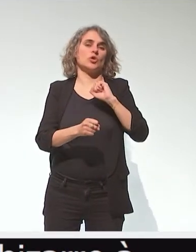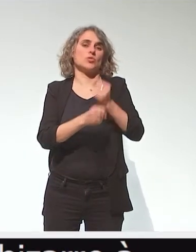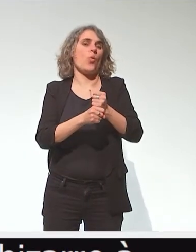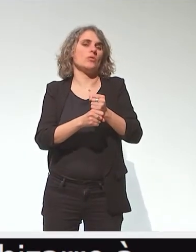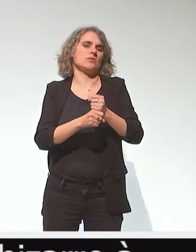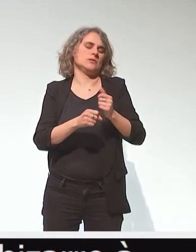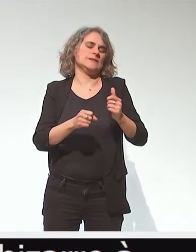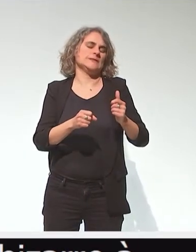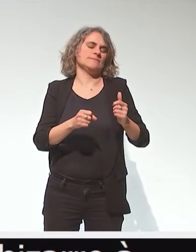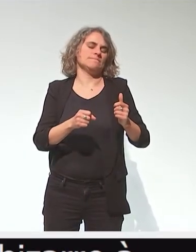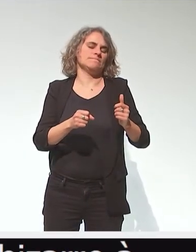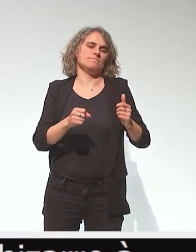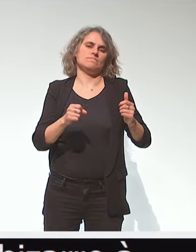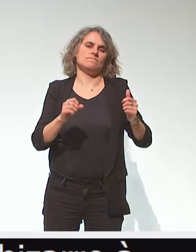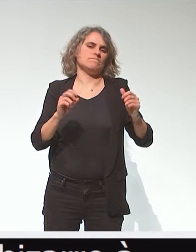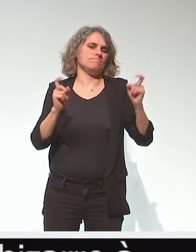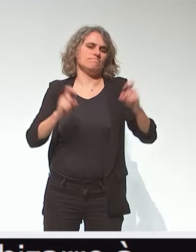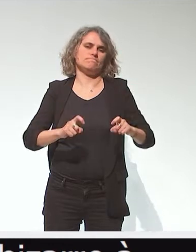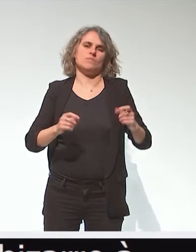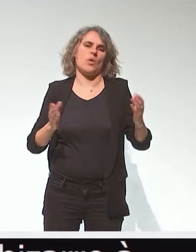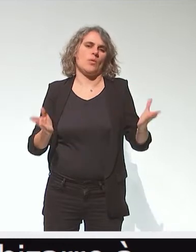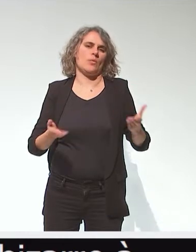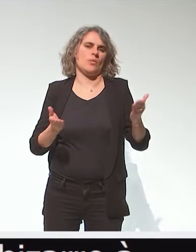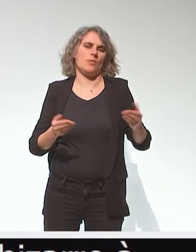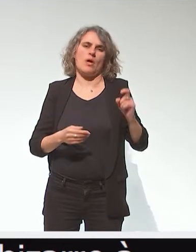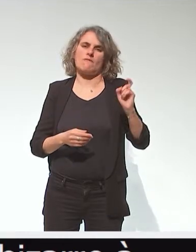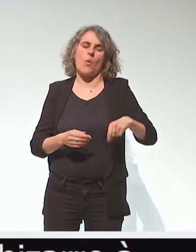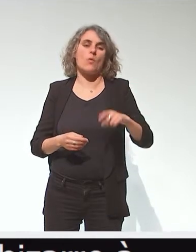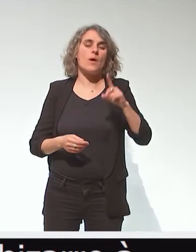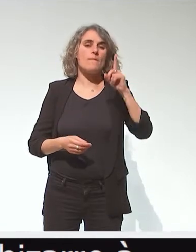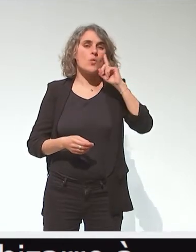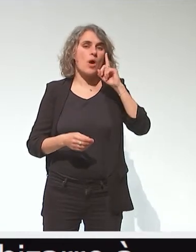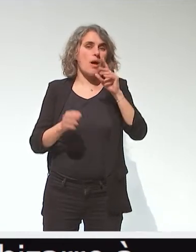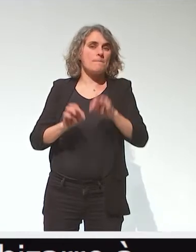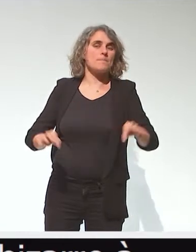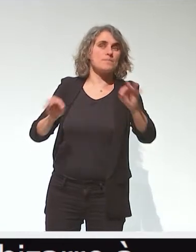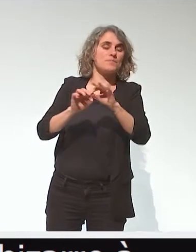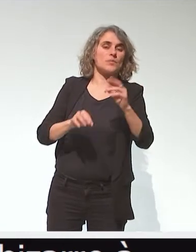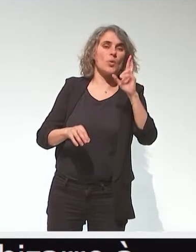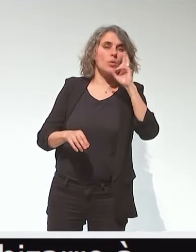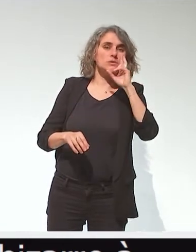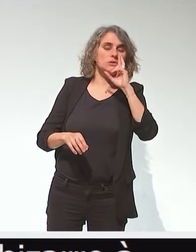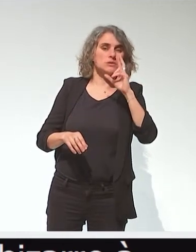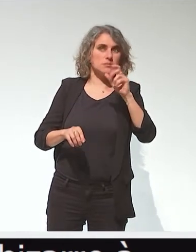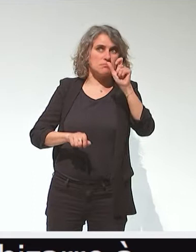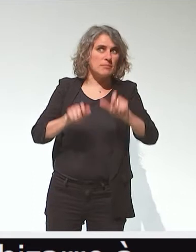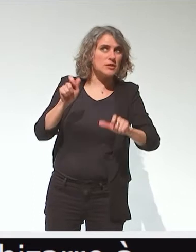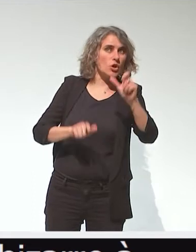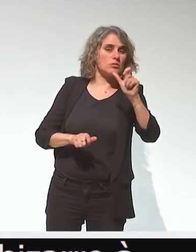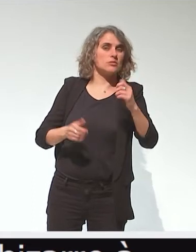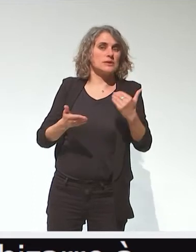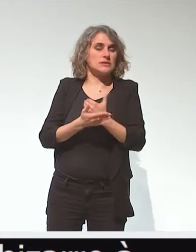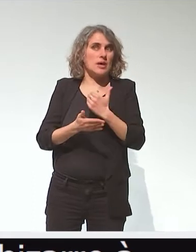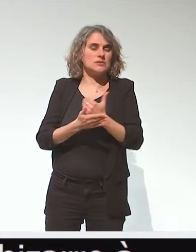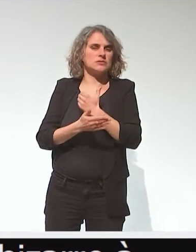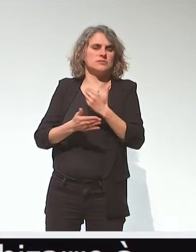in Russia, and it pays an inflation cost to us. And at this moment, I think we must be